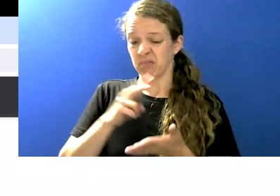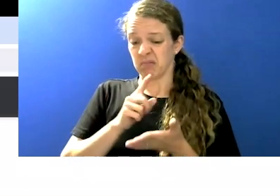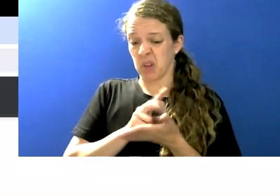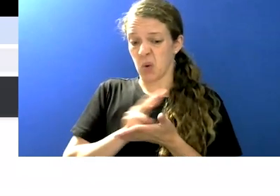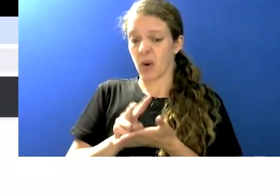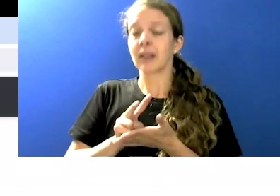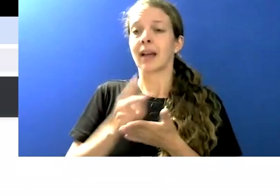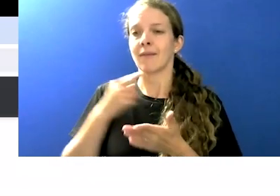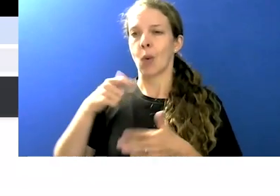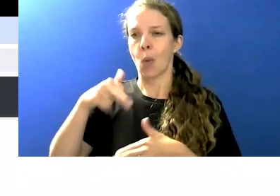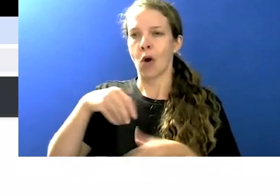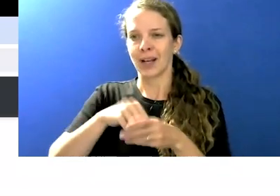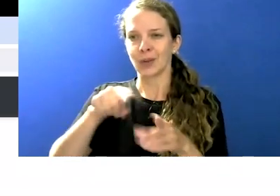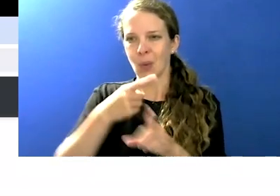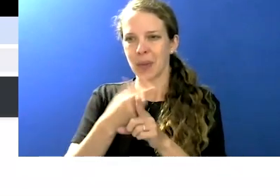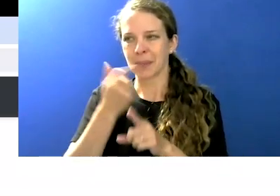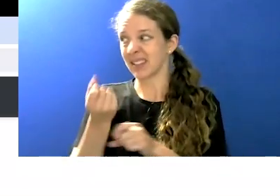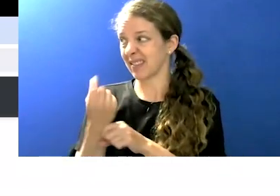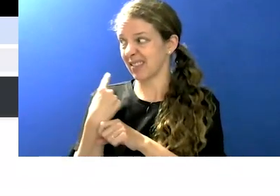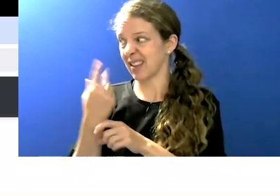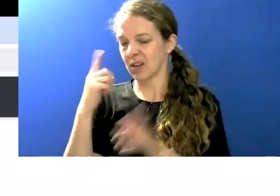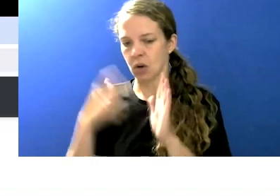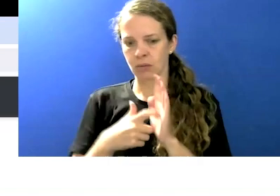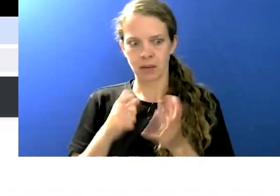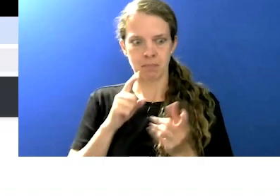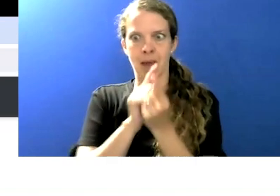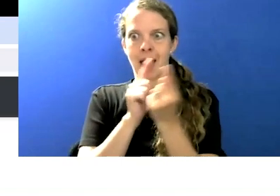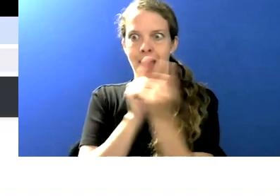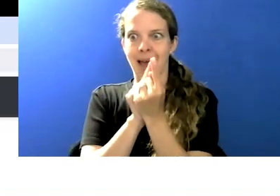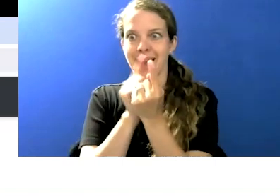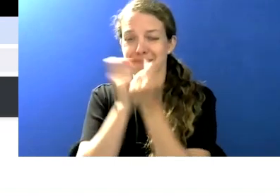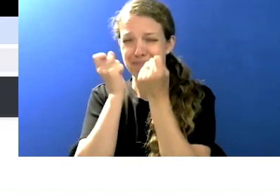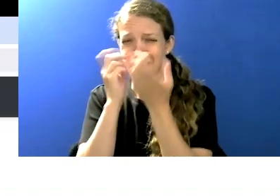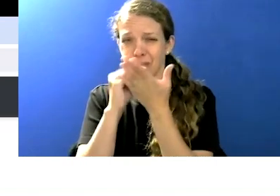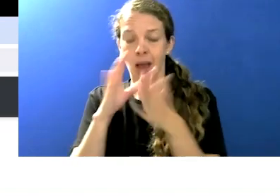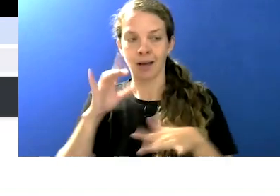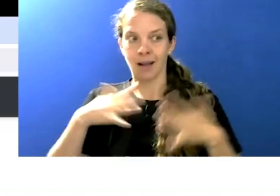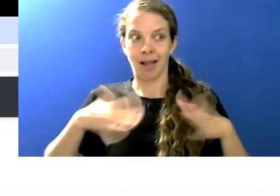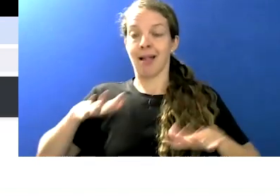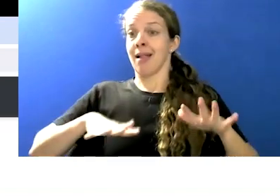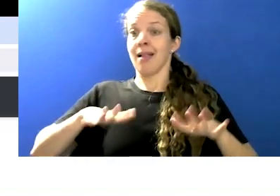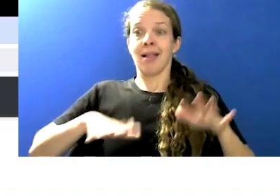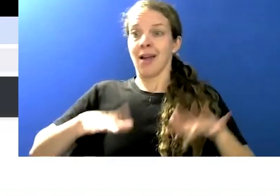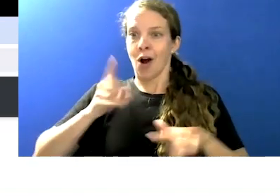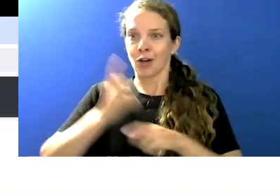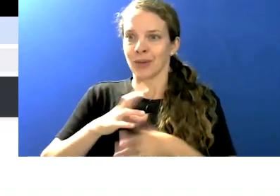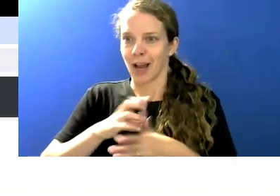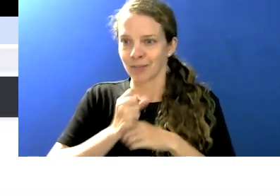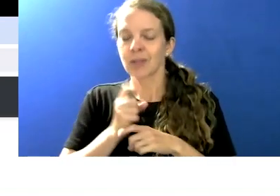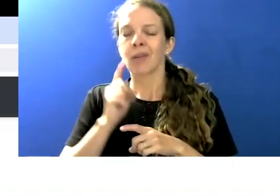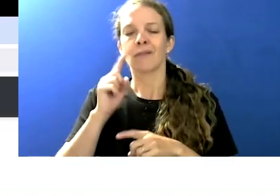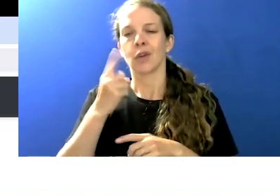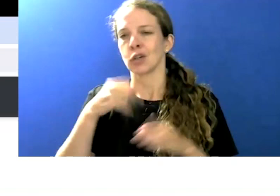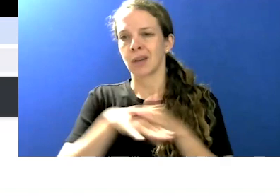walk-ins. Because the last year I noticed that I met with like so many students and I couldn't even catch my breath. And so now we're just kind of doing like a first come, first